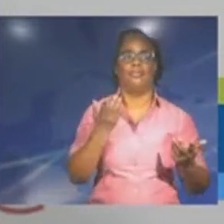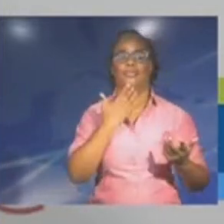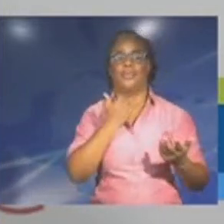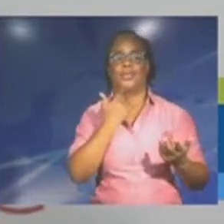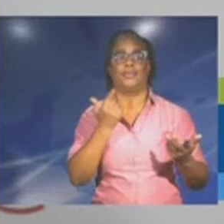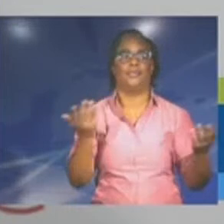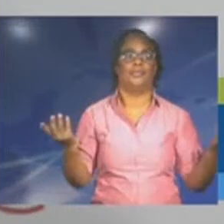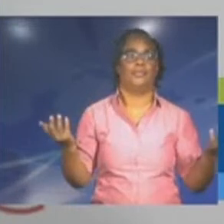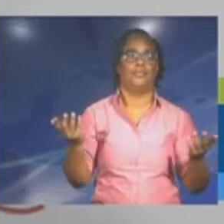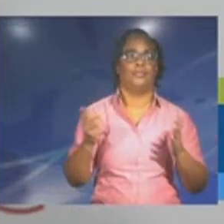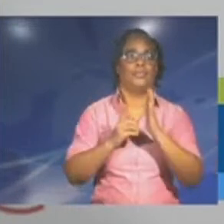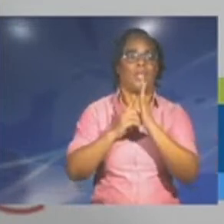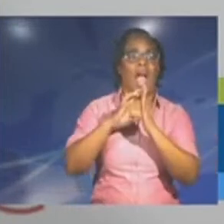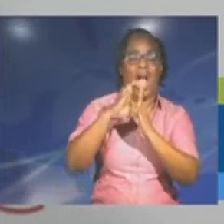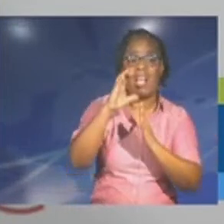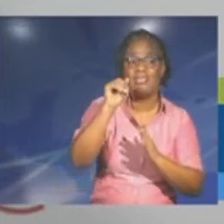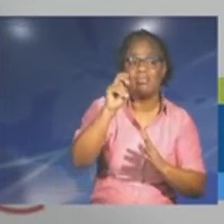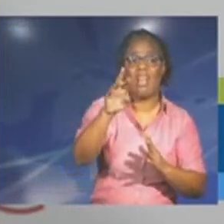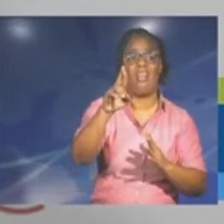stroke, 9%.